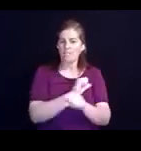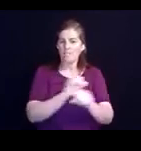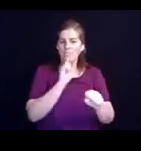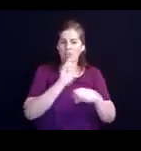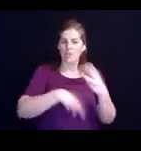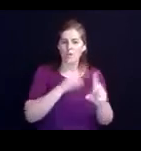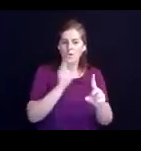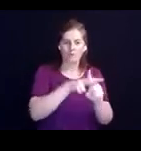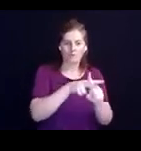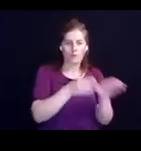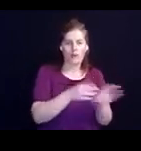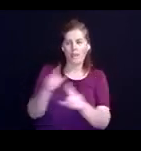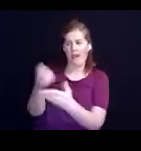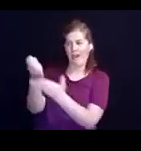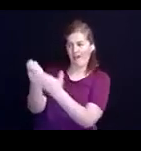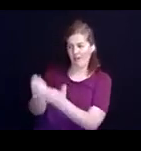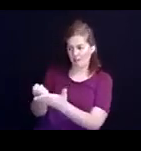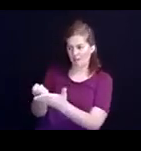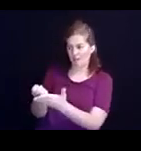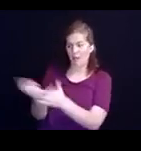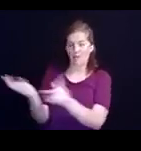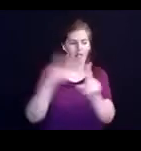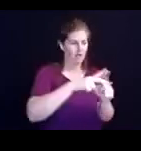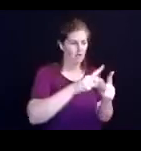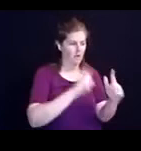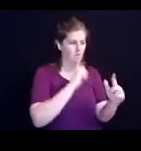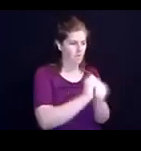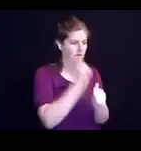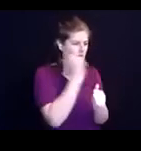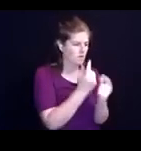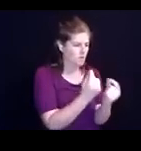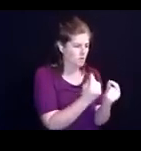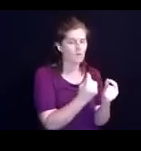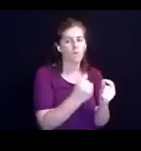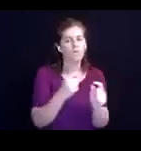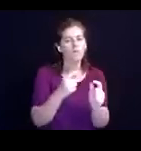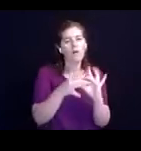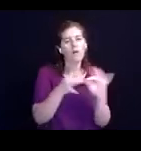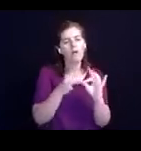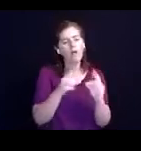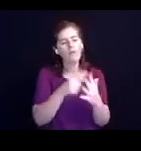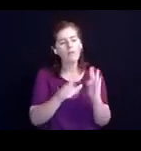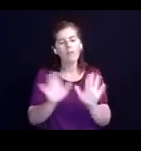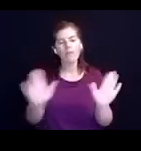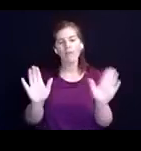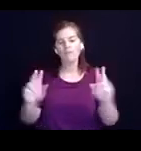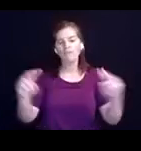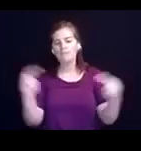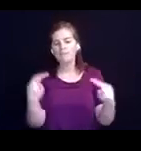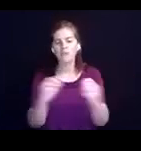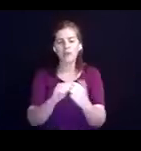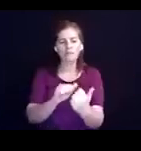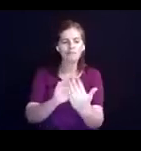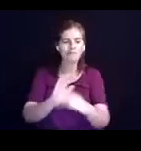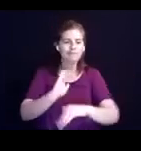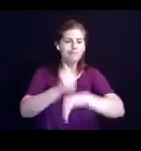translating those pieces of evidence into practice. We'll be hearing from them so that we can address these issues and implement those best